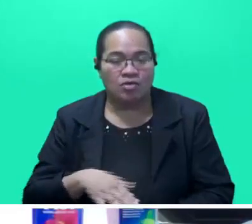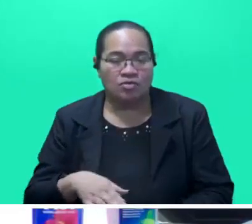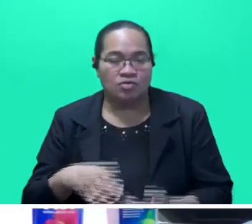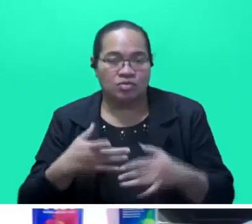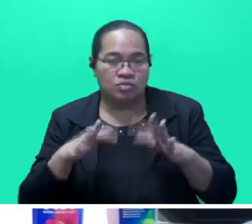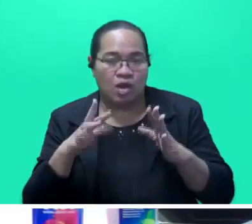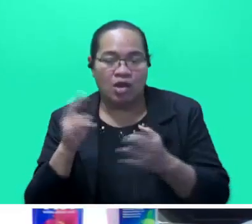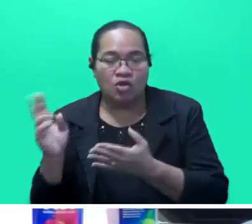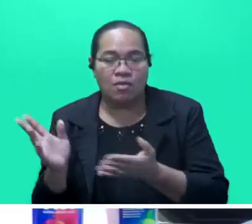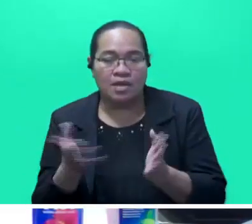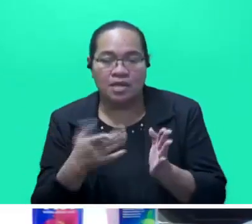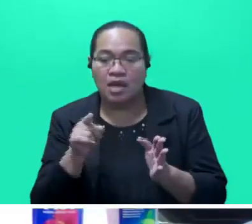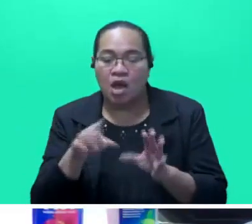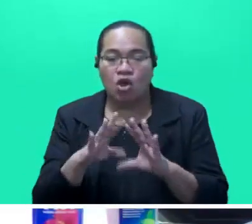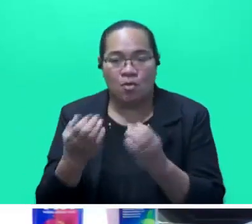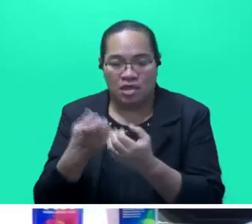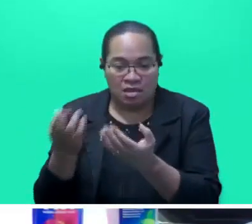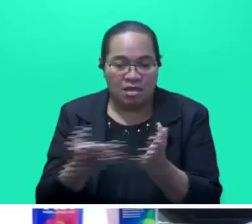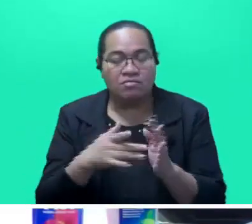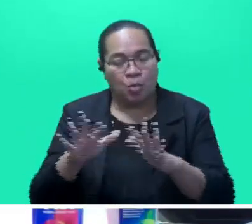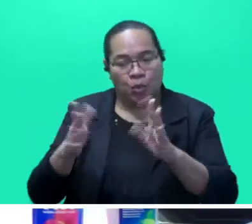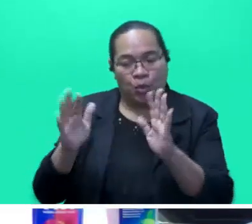recommendations by the committee.